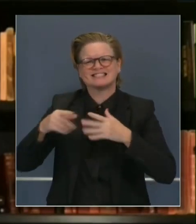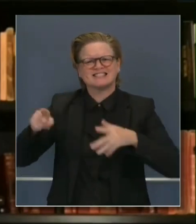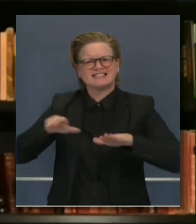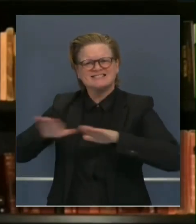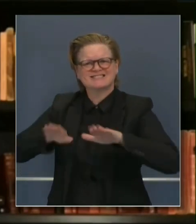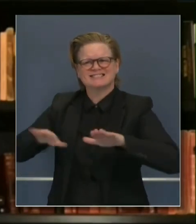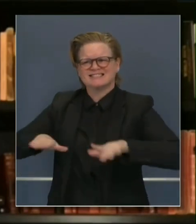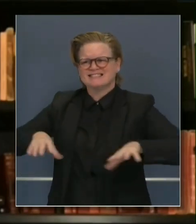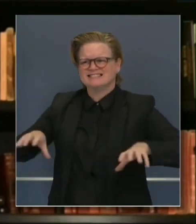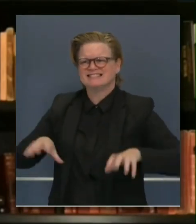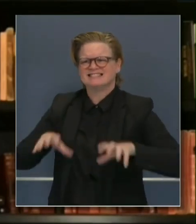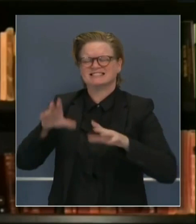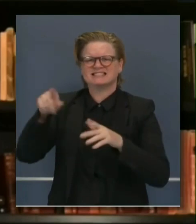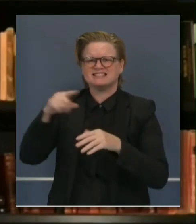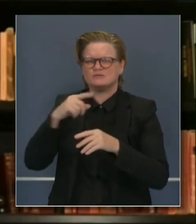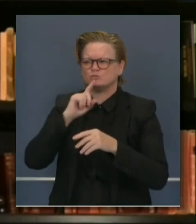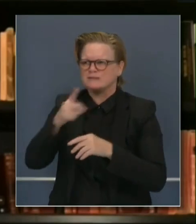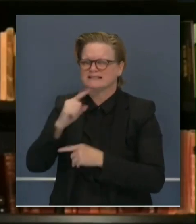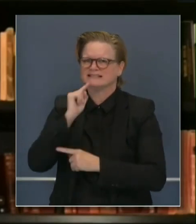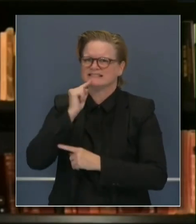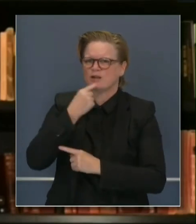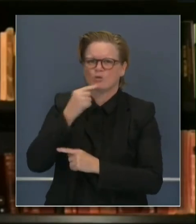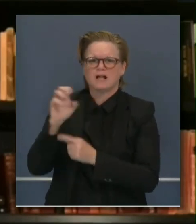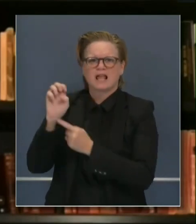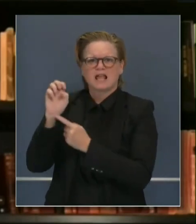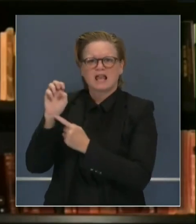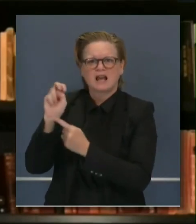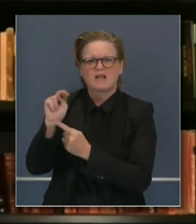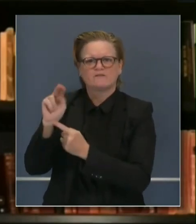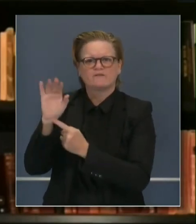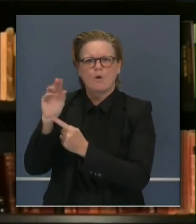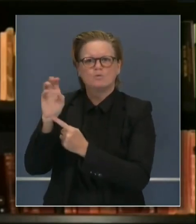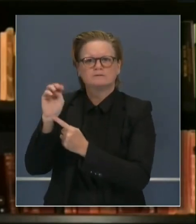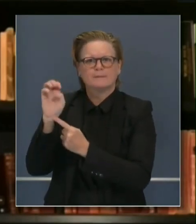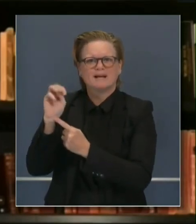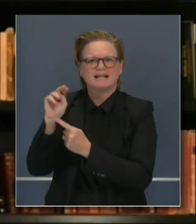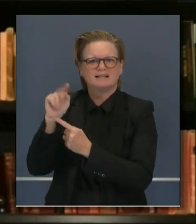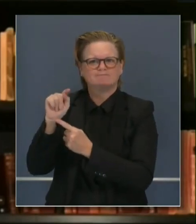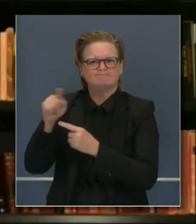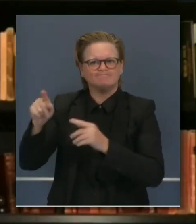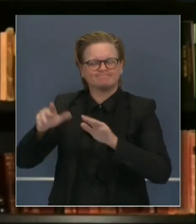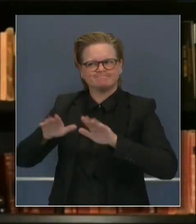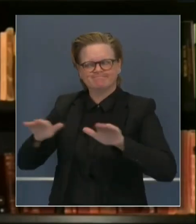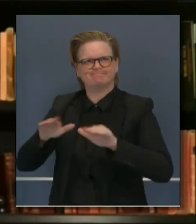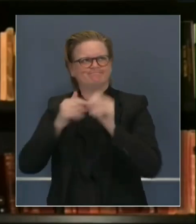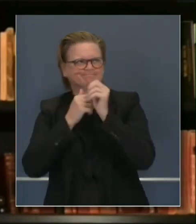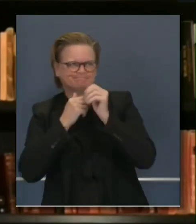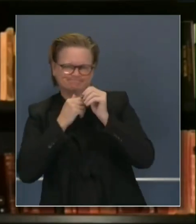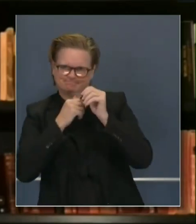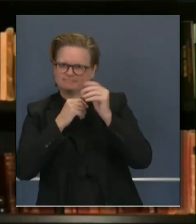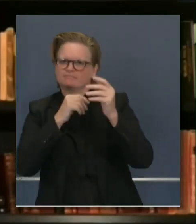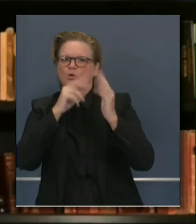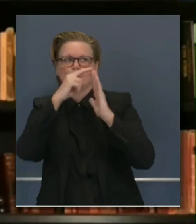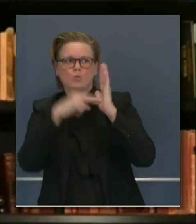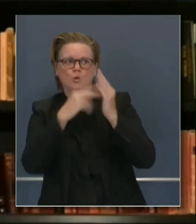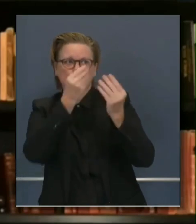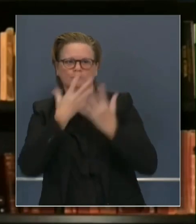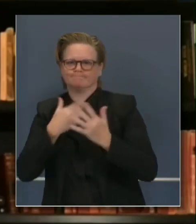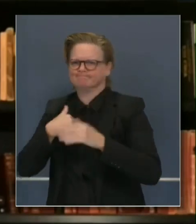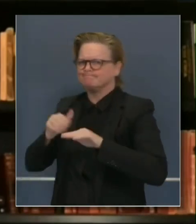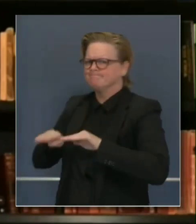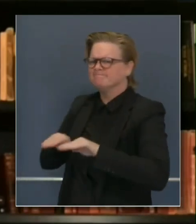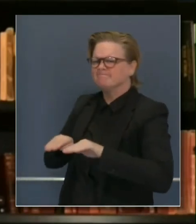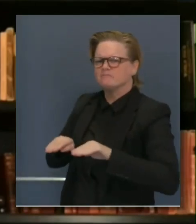by the way, our state agencies, the alcohol beverage control, they went out almost 3,500 visits